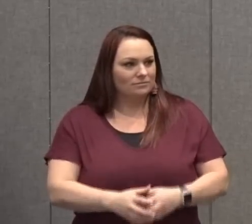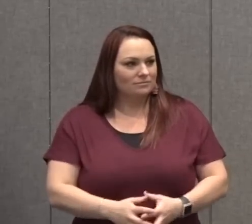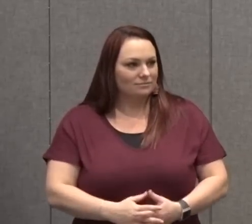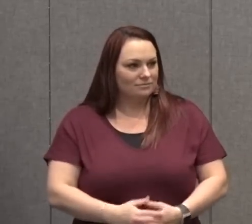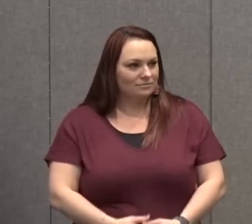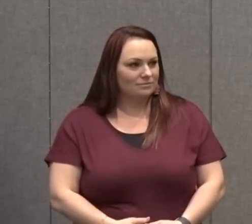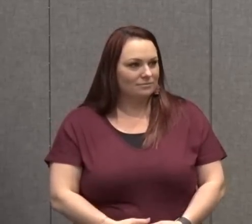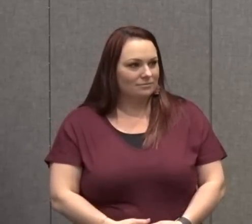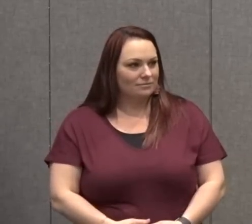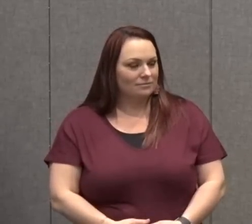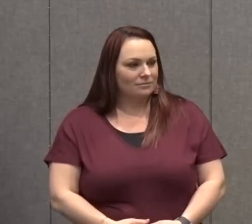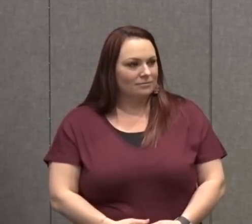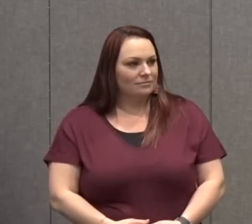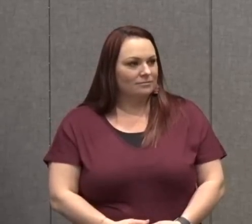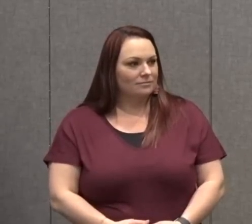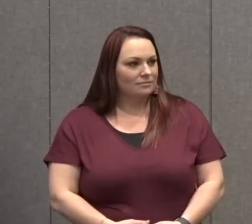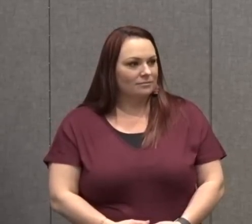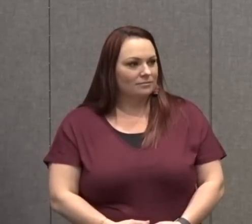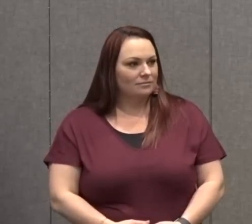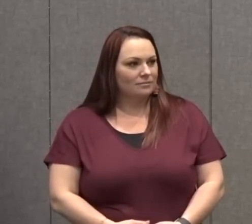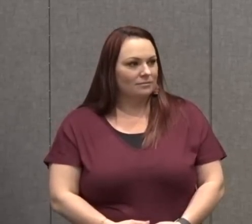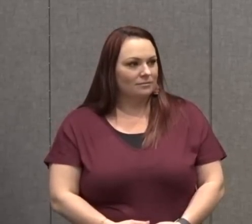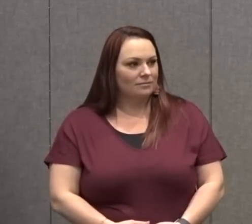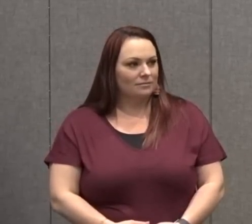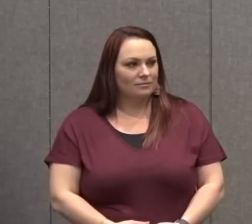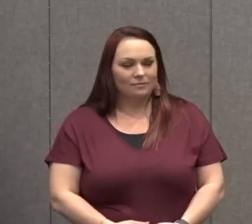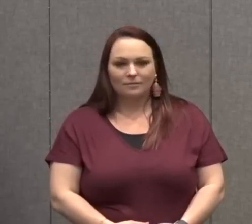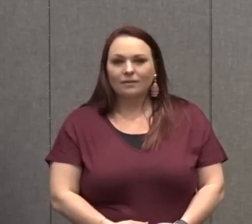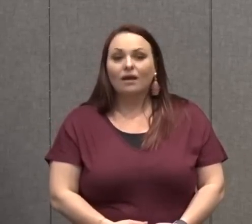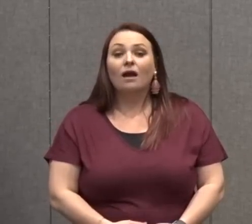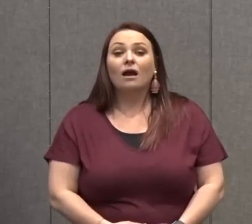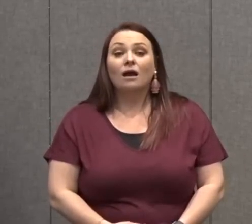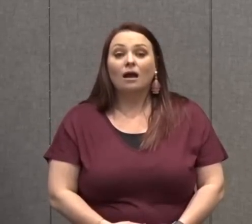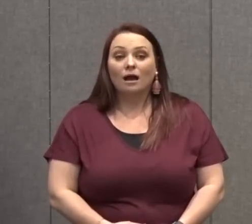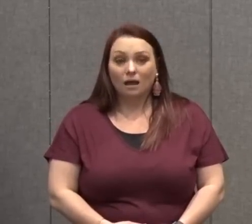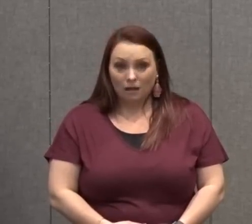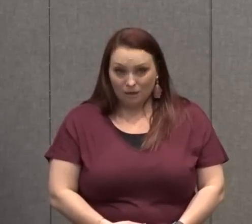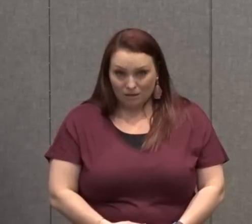so we'll do this one ah yes the